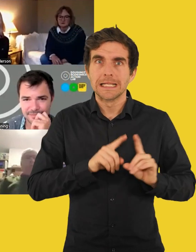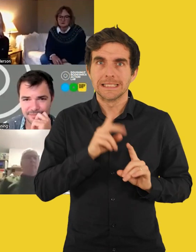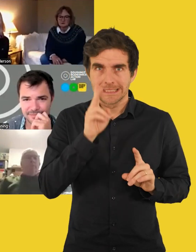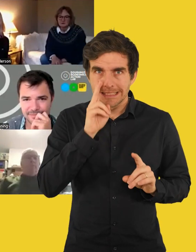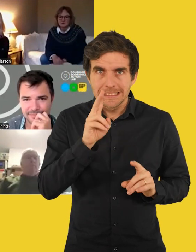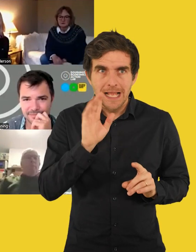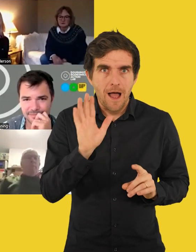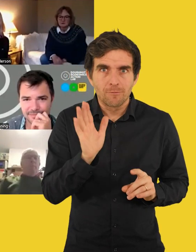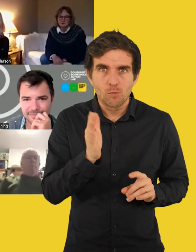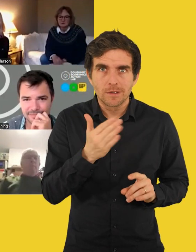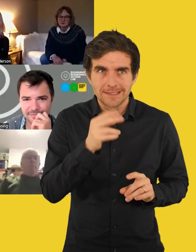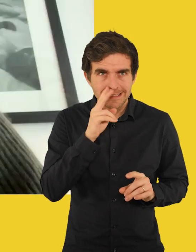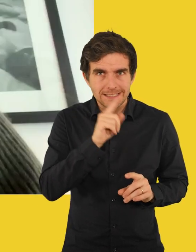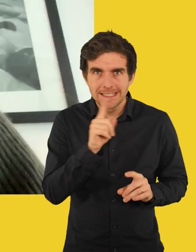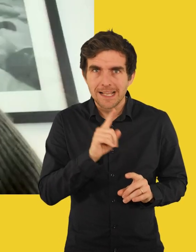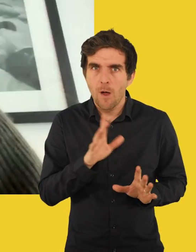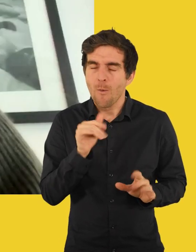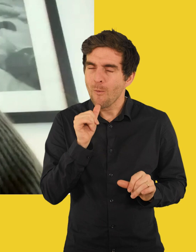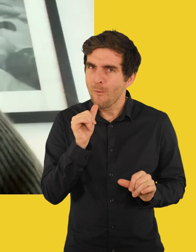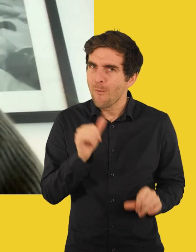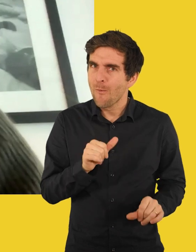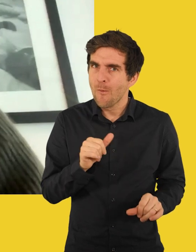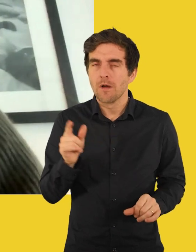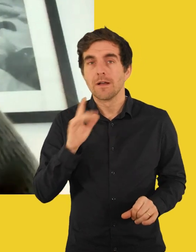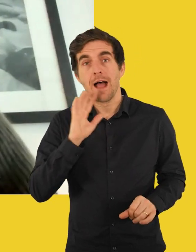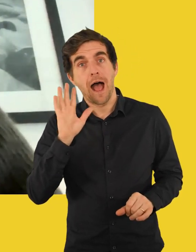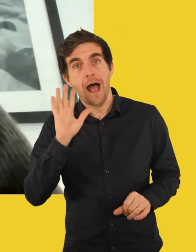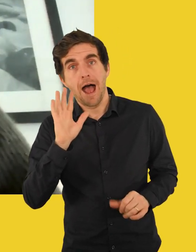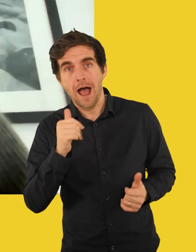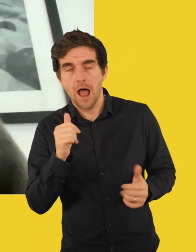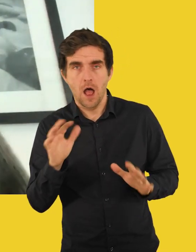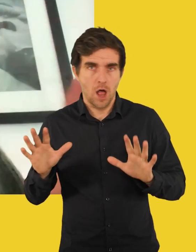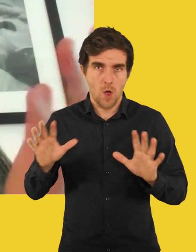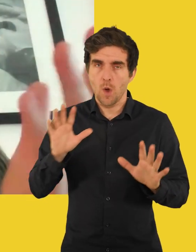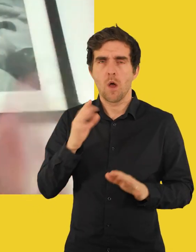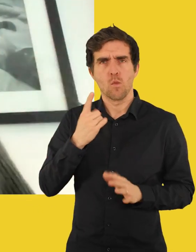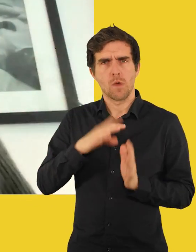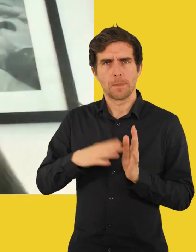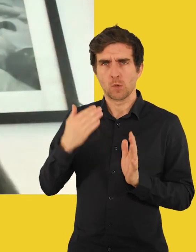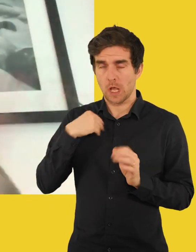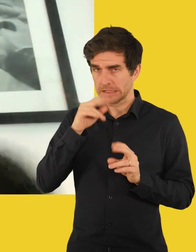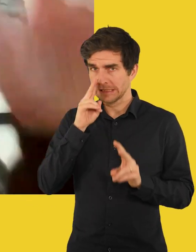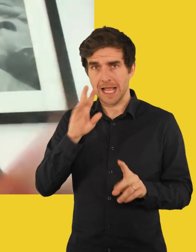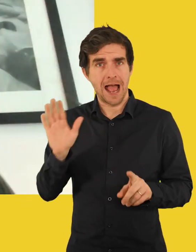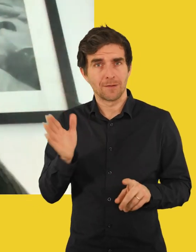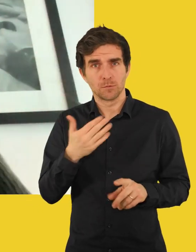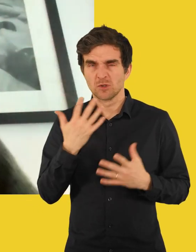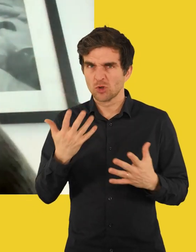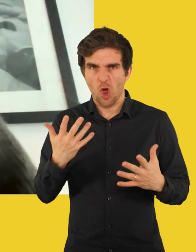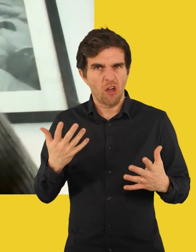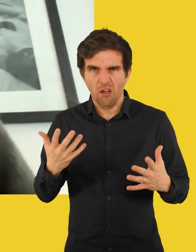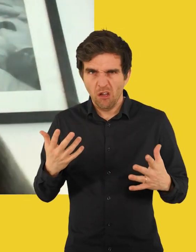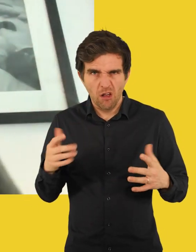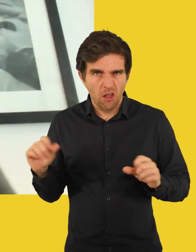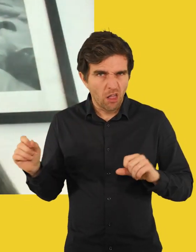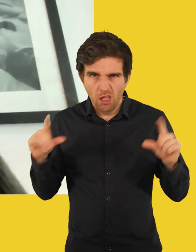one of the moments where we actually get to see, oh yeah, okay. Now you just get to see me, but a moment ago I could see